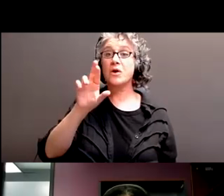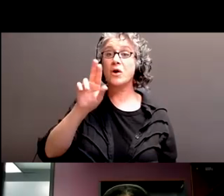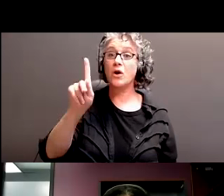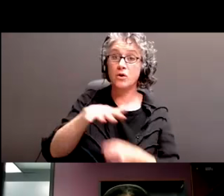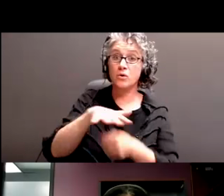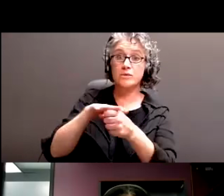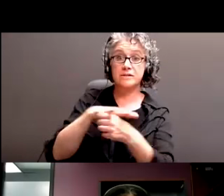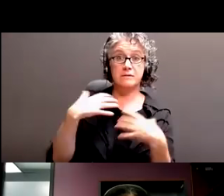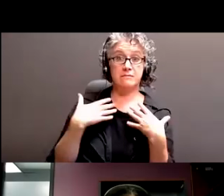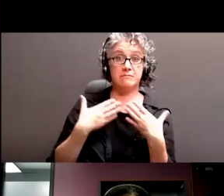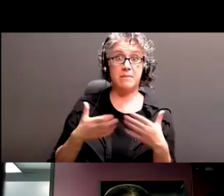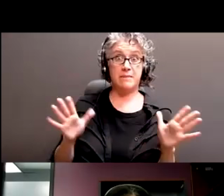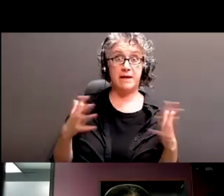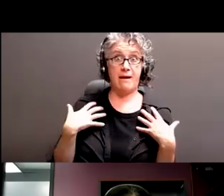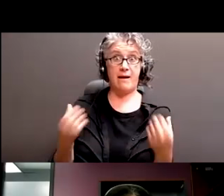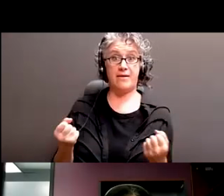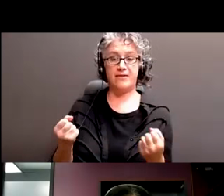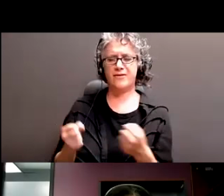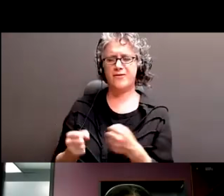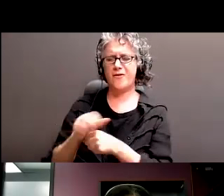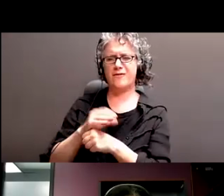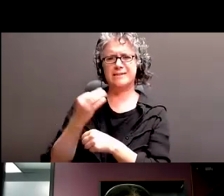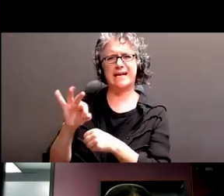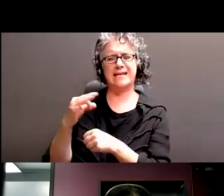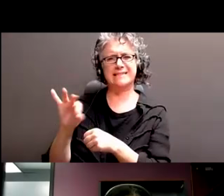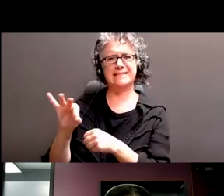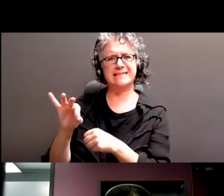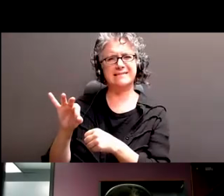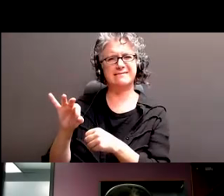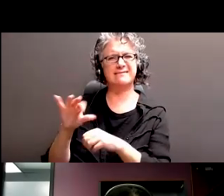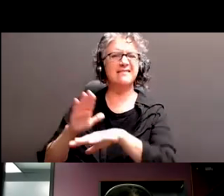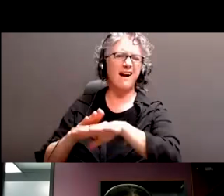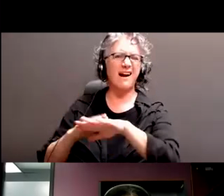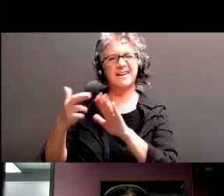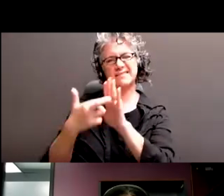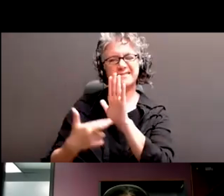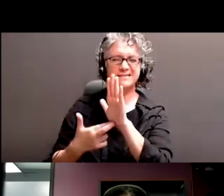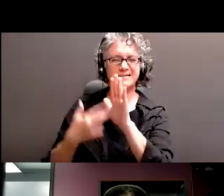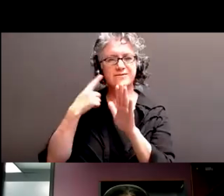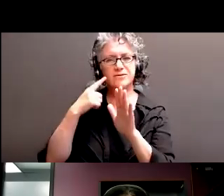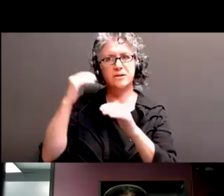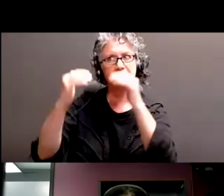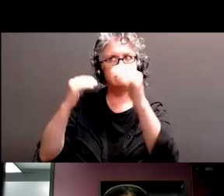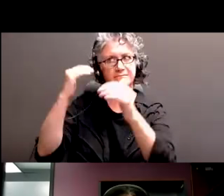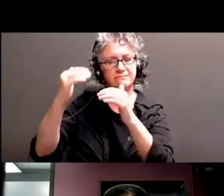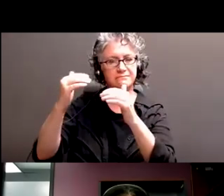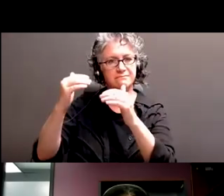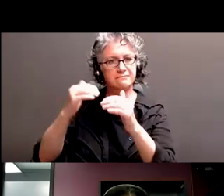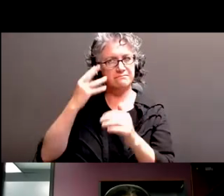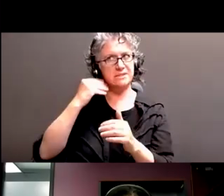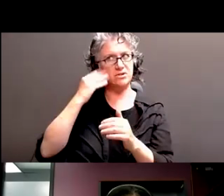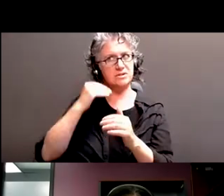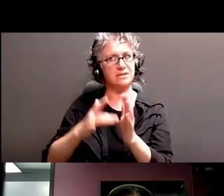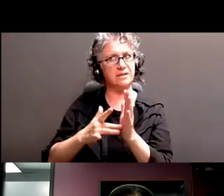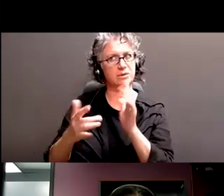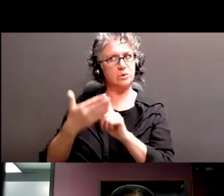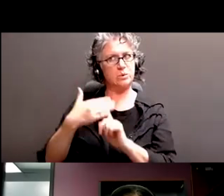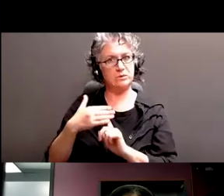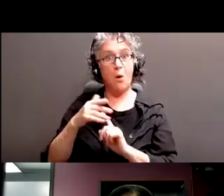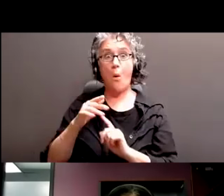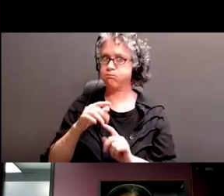their publication on COVID-19 guidance for individuals experiencing abuse. And it was really well done because it really